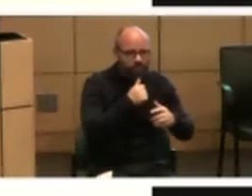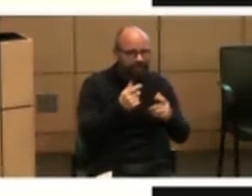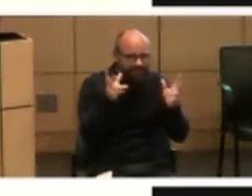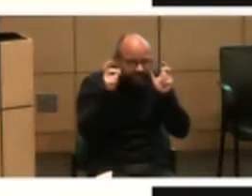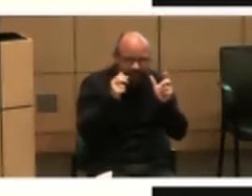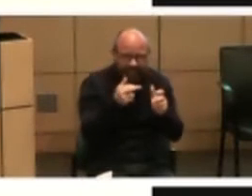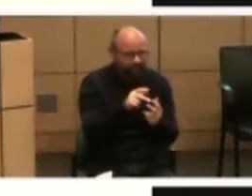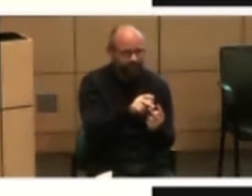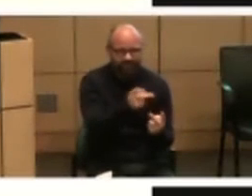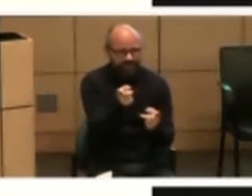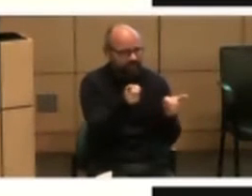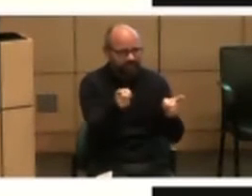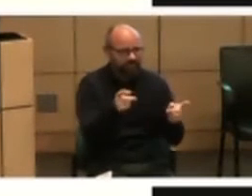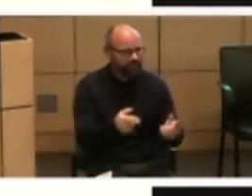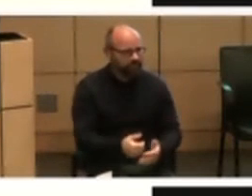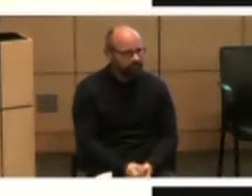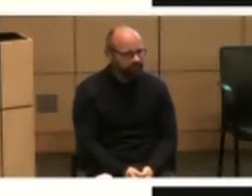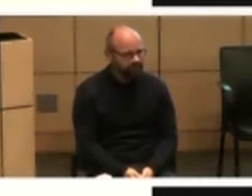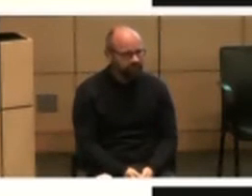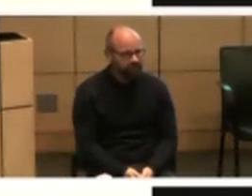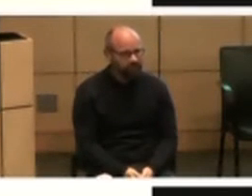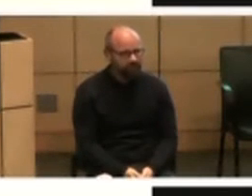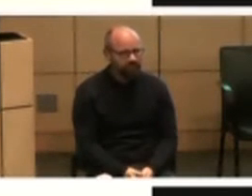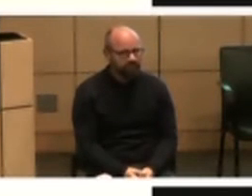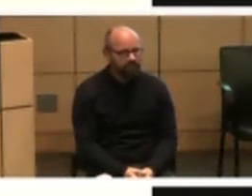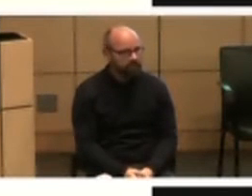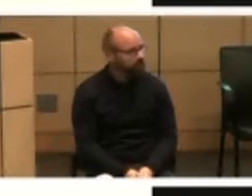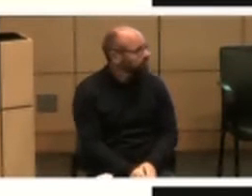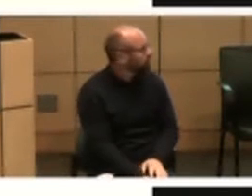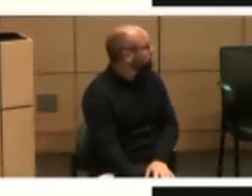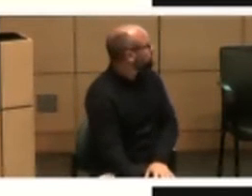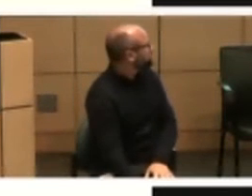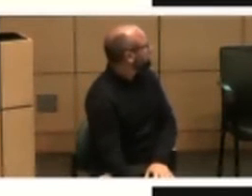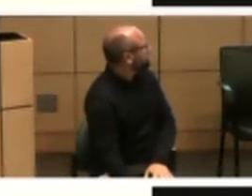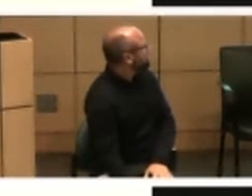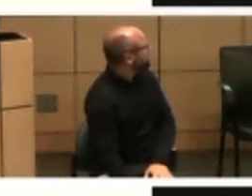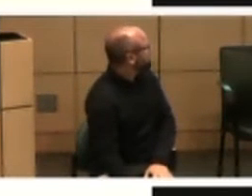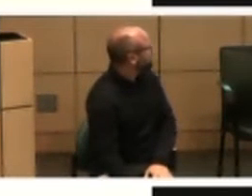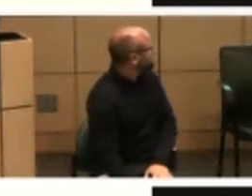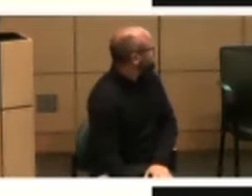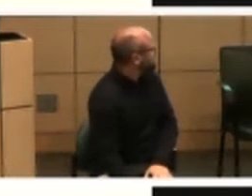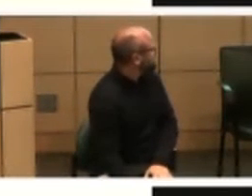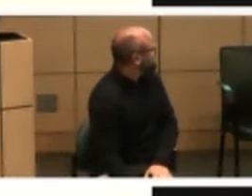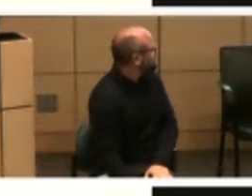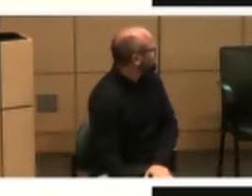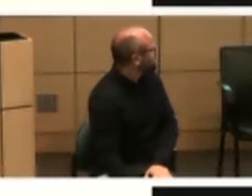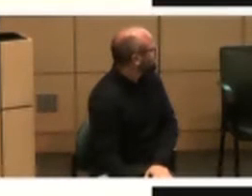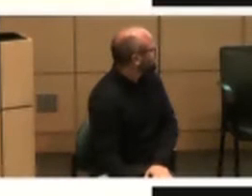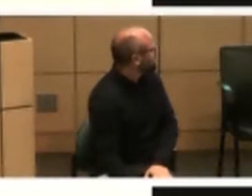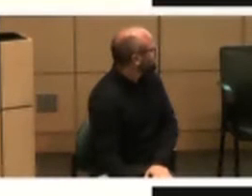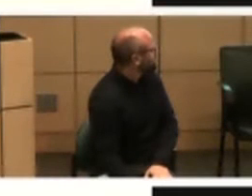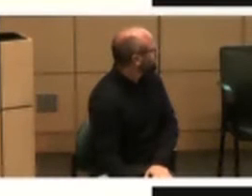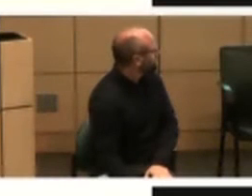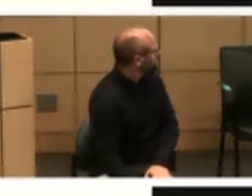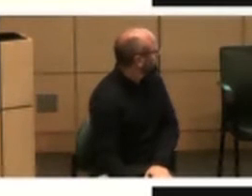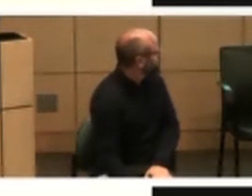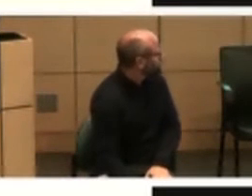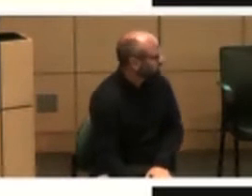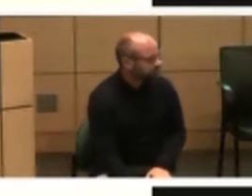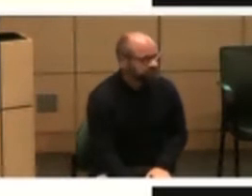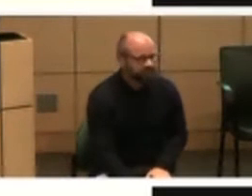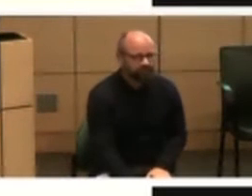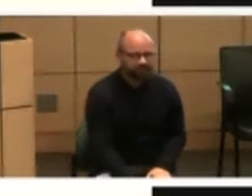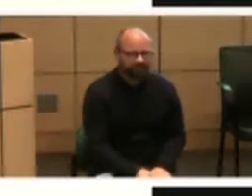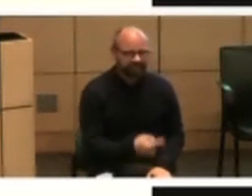Okay. This is sort of a hard slide to illustrate. So I'm going to try to be nice and slow. This is an example of